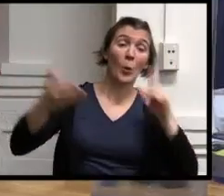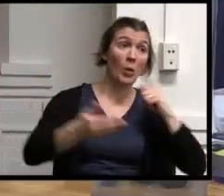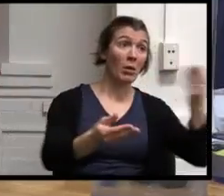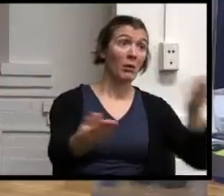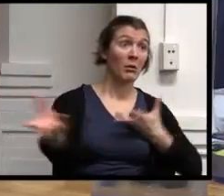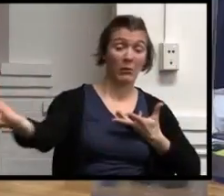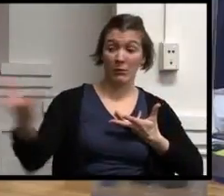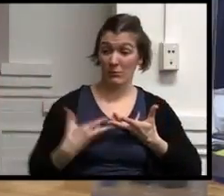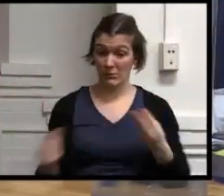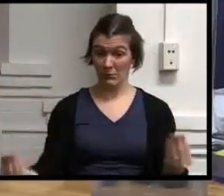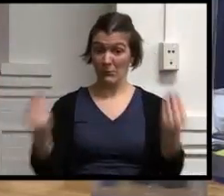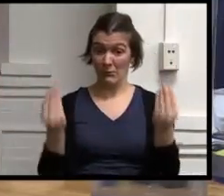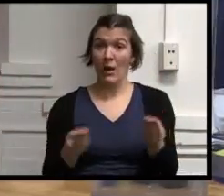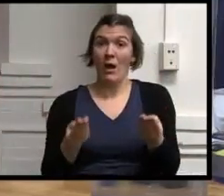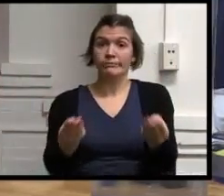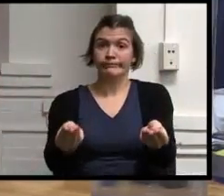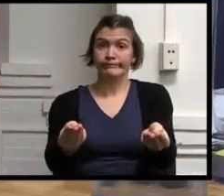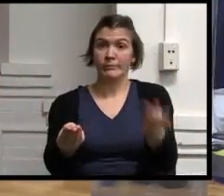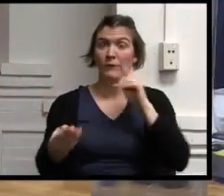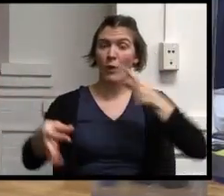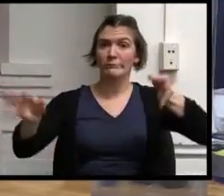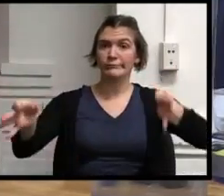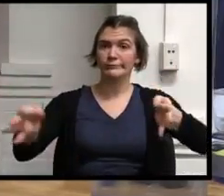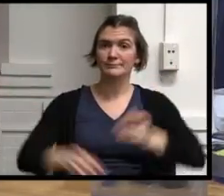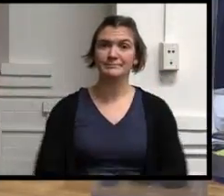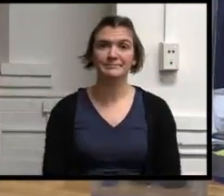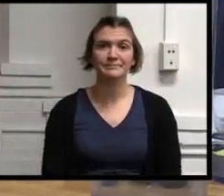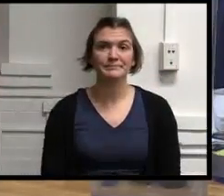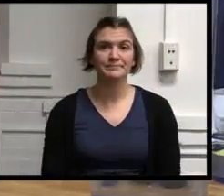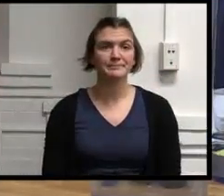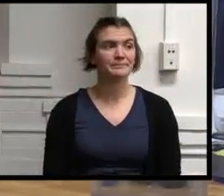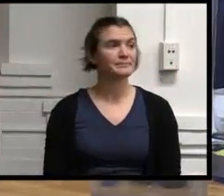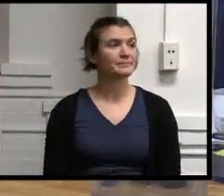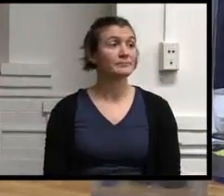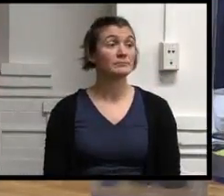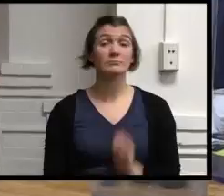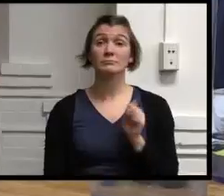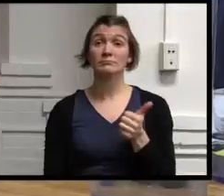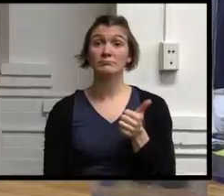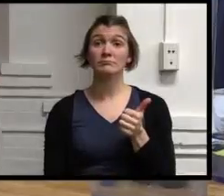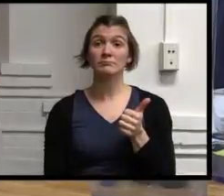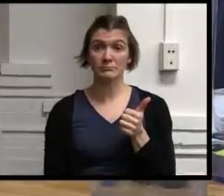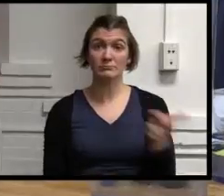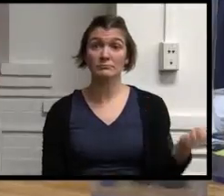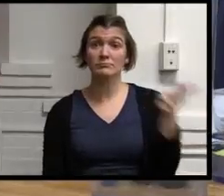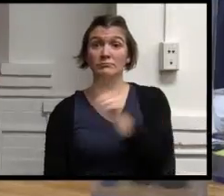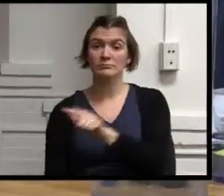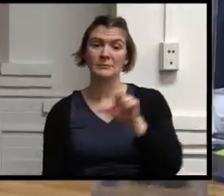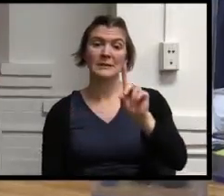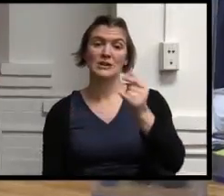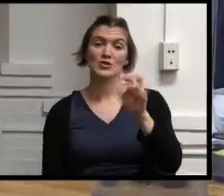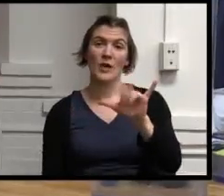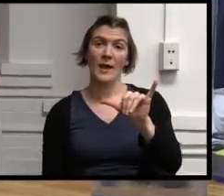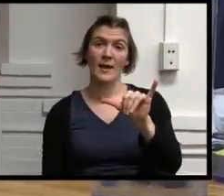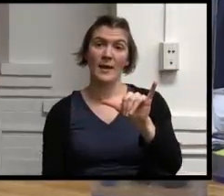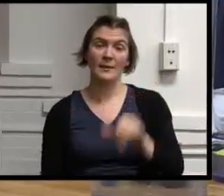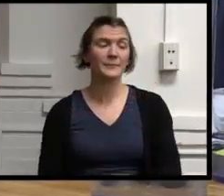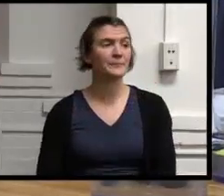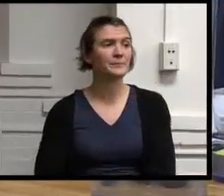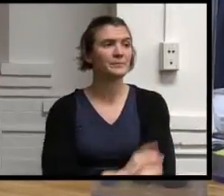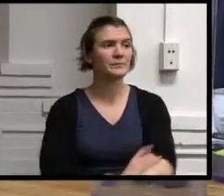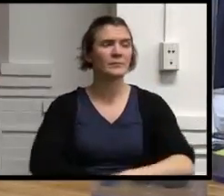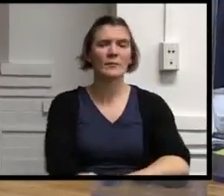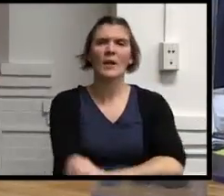matters and bring those agreements to you for final approval. Thank you. Anybody else on the board? Dick? Actually,